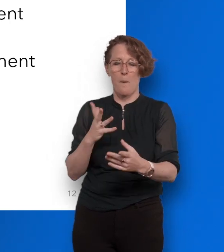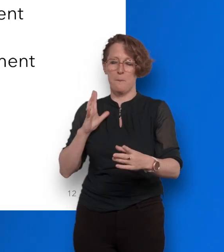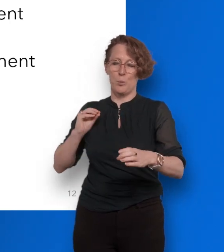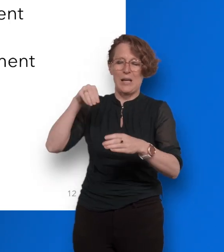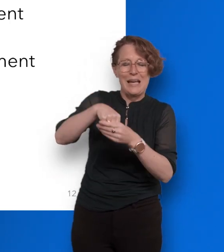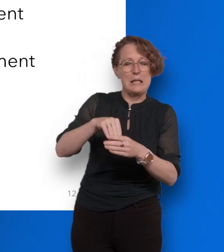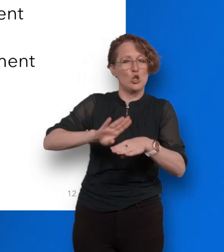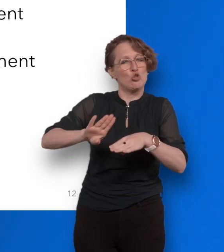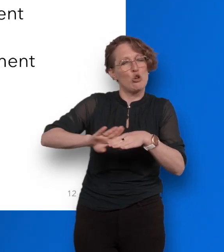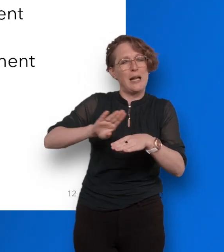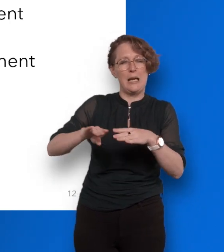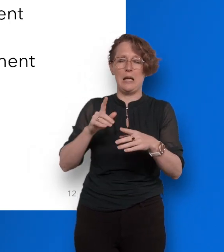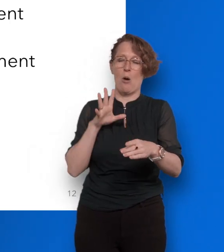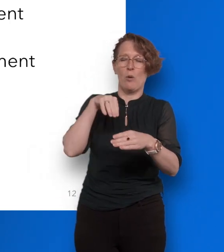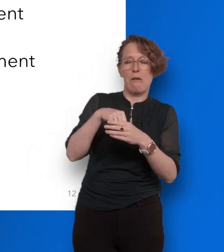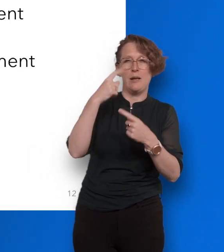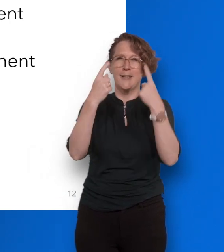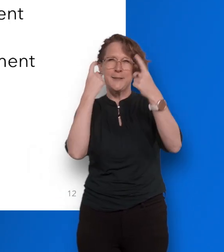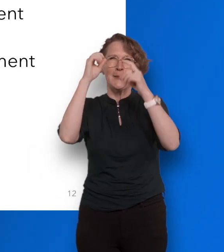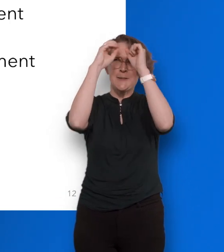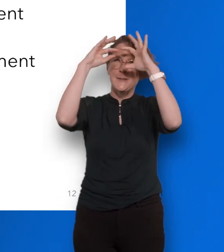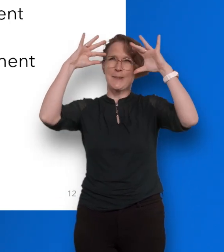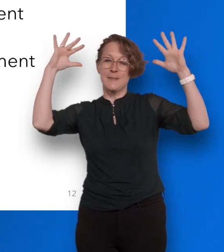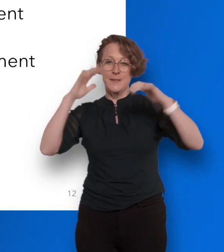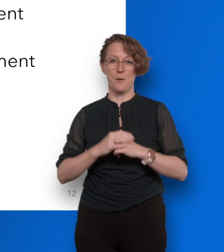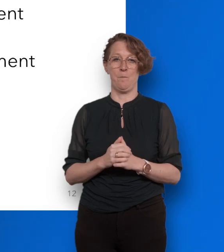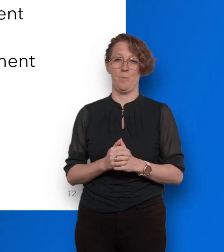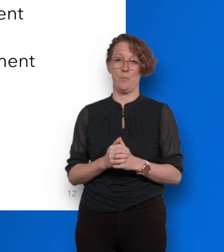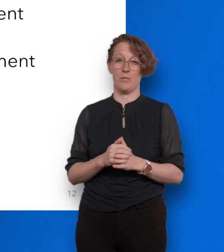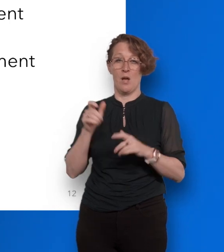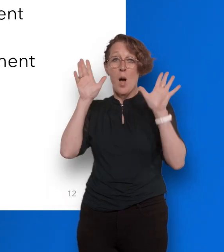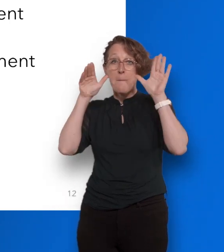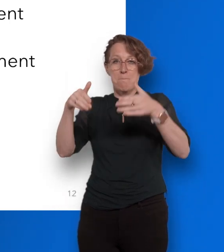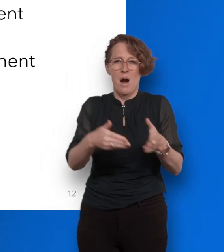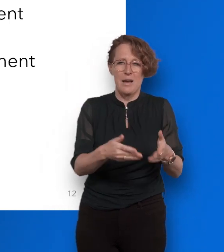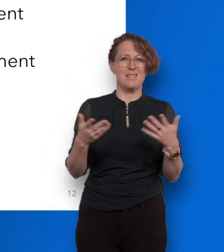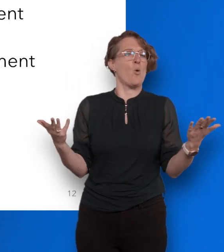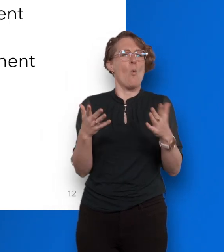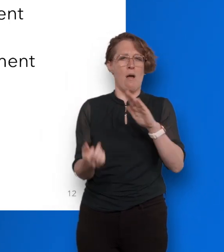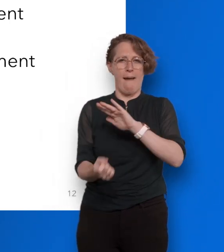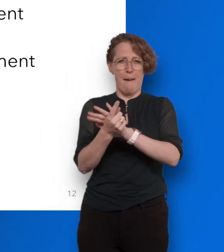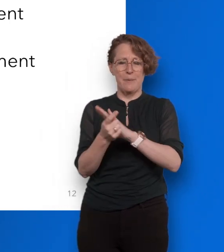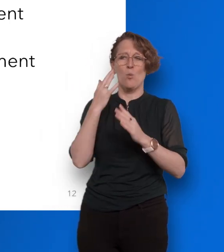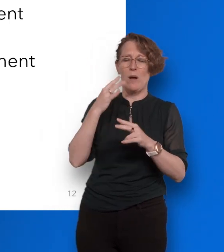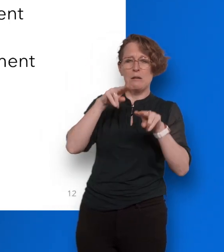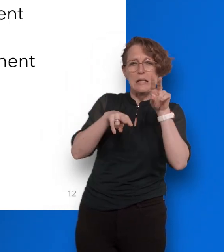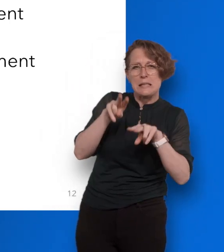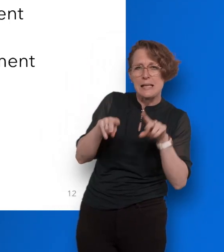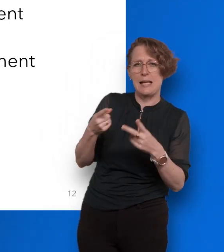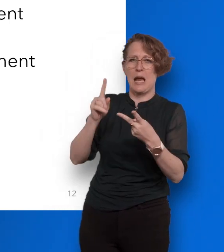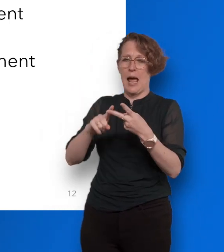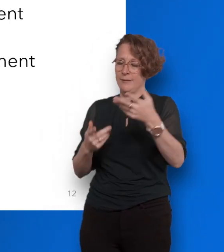want to bring into this thinking. You know, where is bias most likely to feature when assessing and discussing